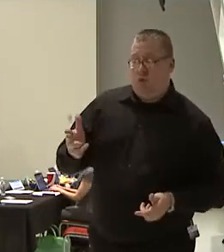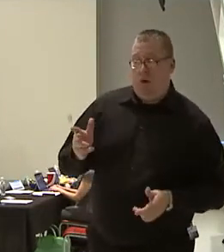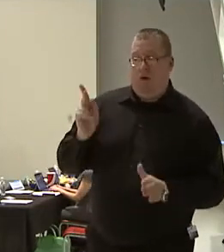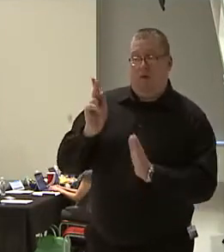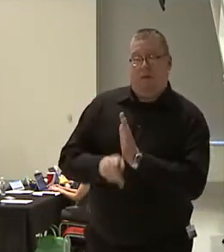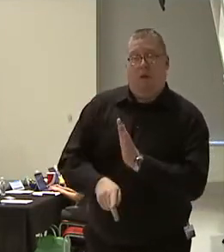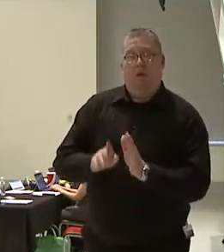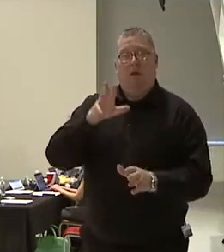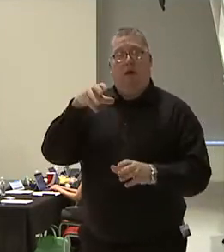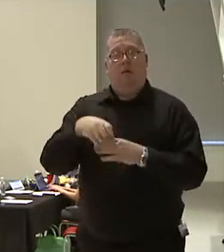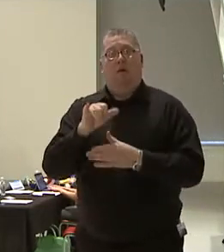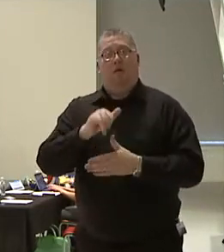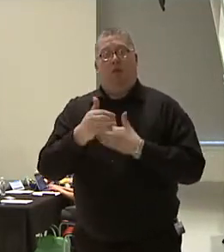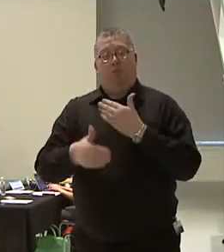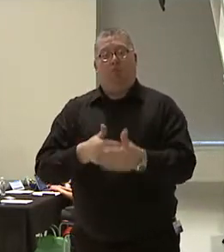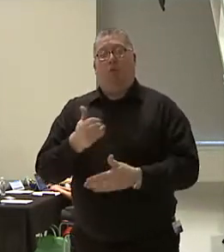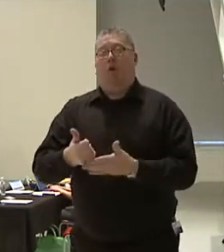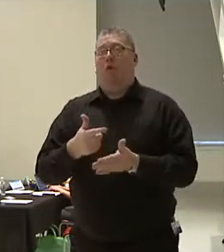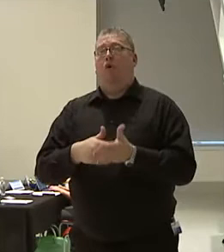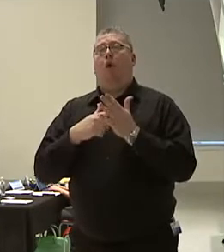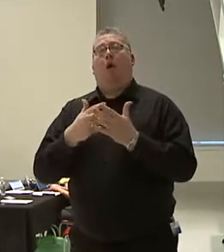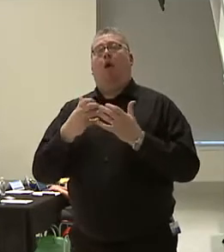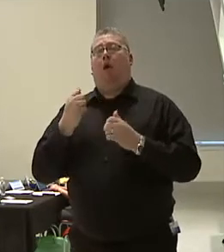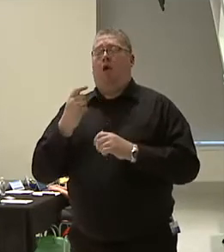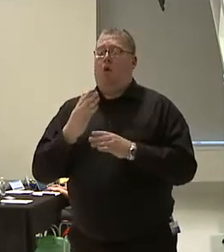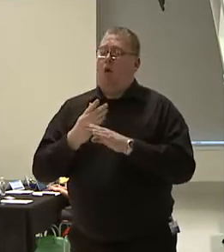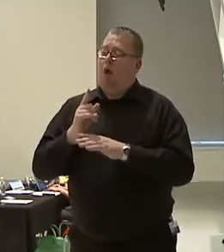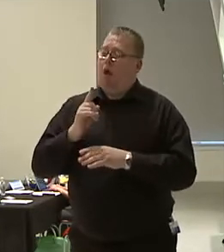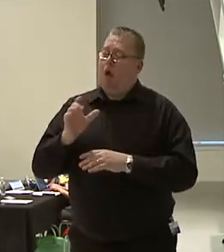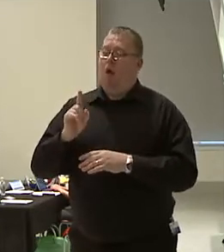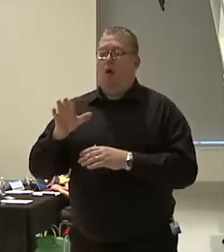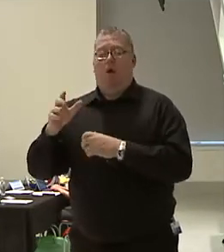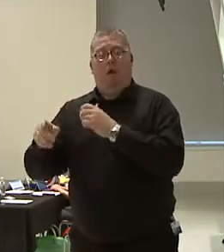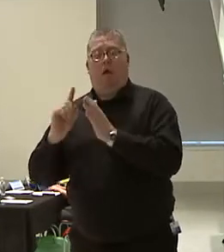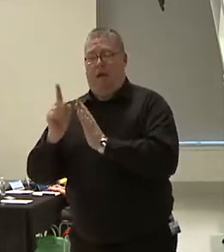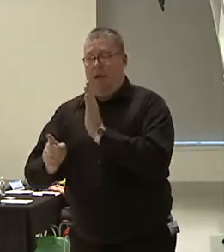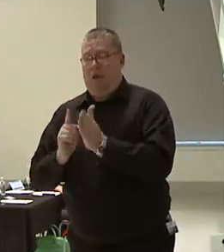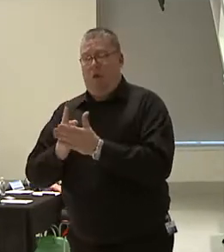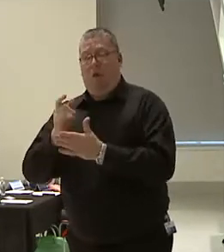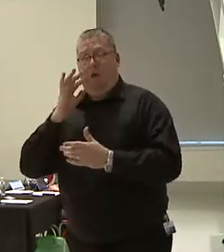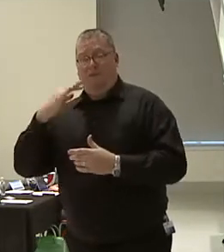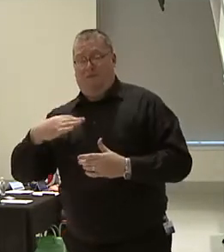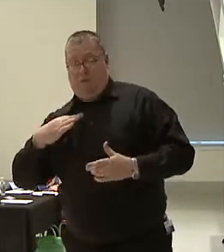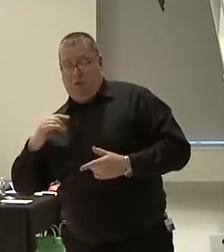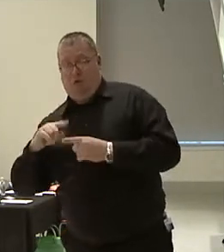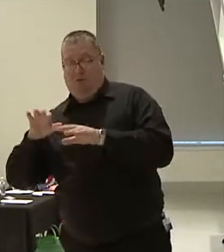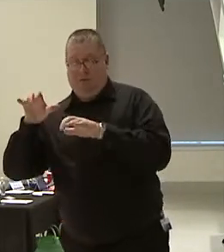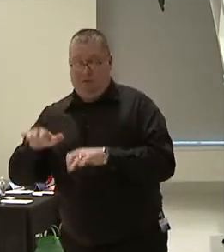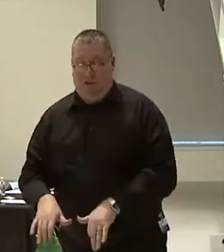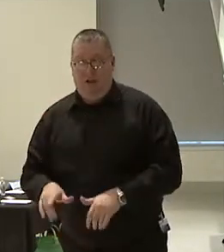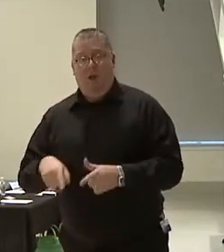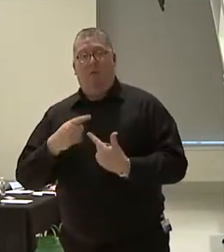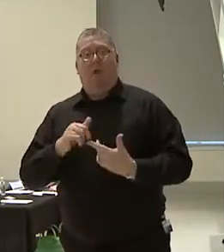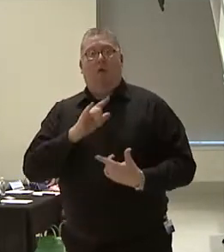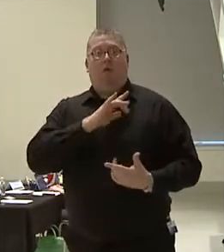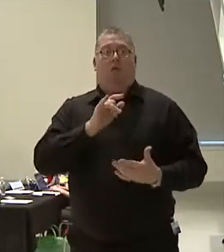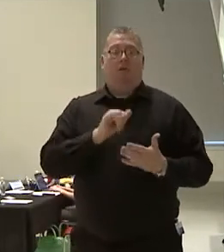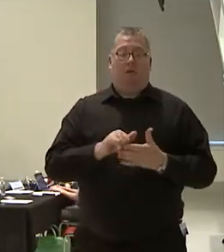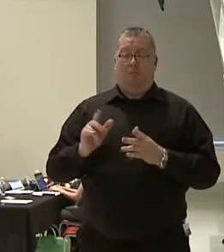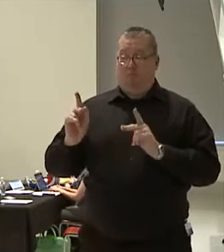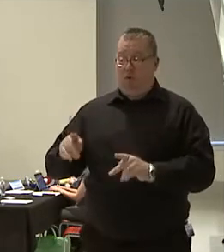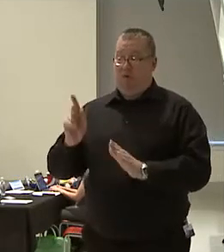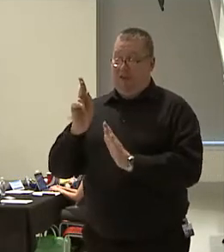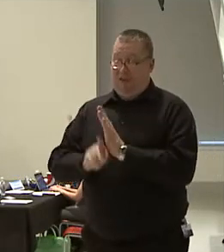these are duplicated efforts. They cost hundreds of hours of community time to build them. Projects like Oakland's Shine in Peace, KilledByPolice.net,